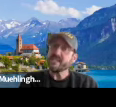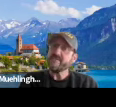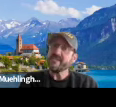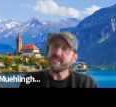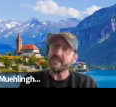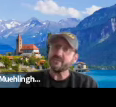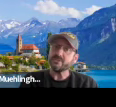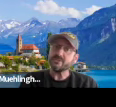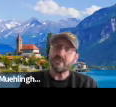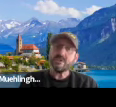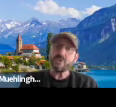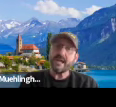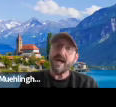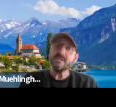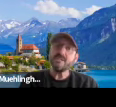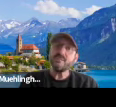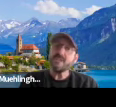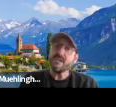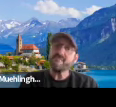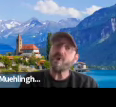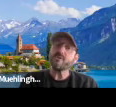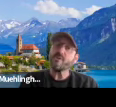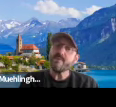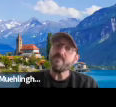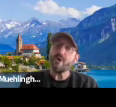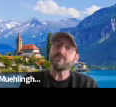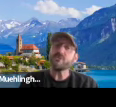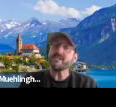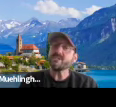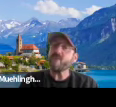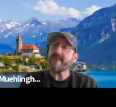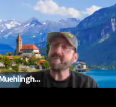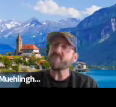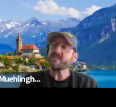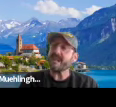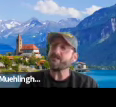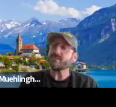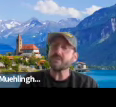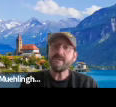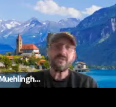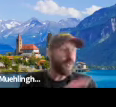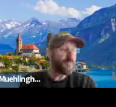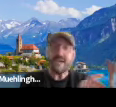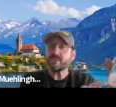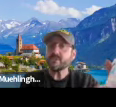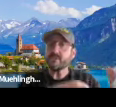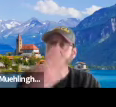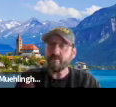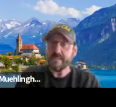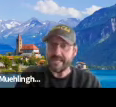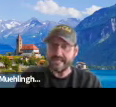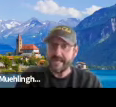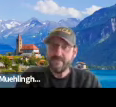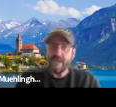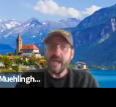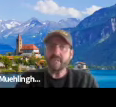are receiving extensions. So they actually receive other nerve impulses, or this is where we have the receptors for pressure or